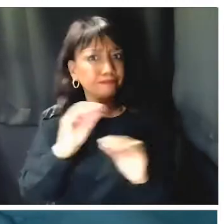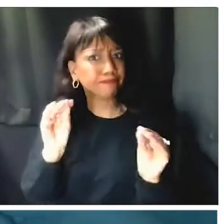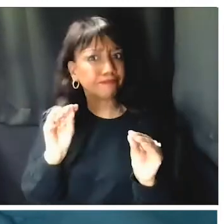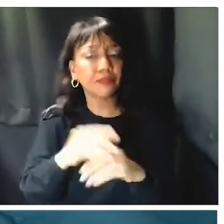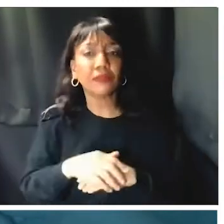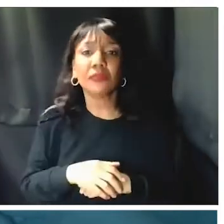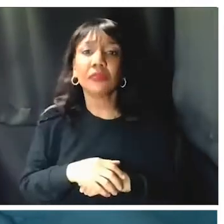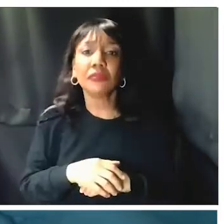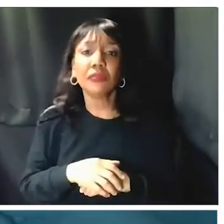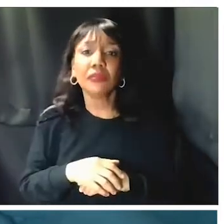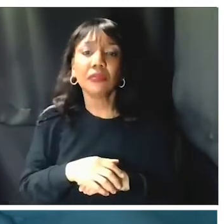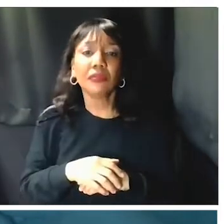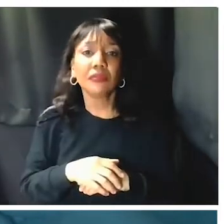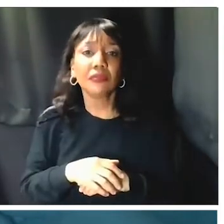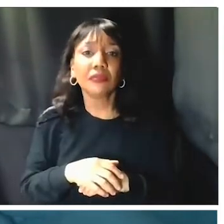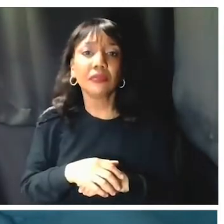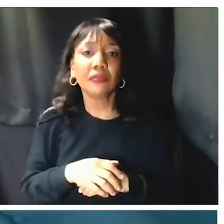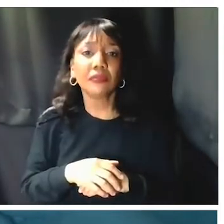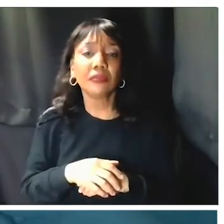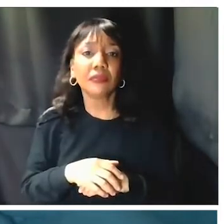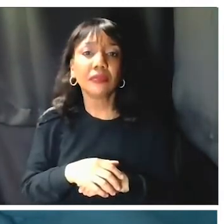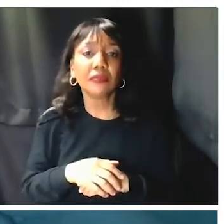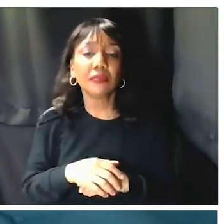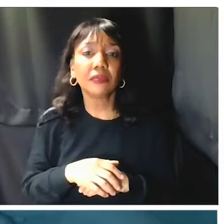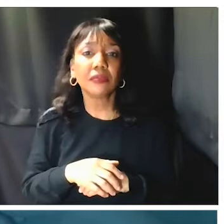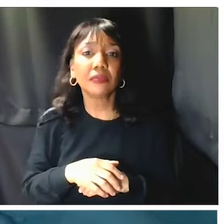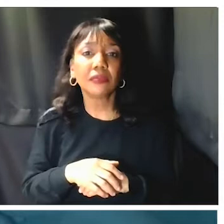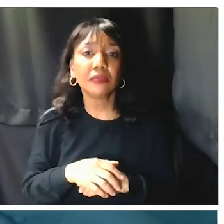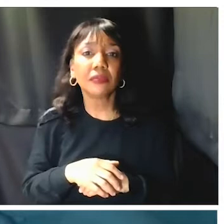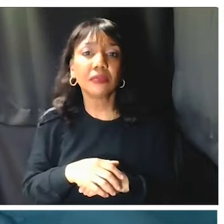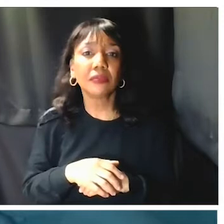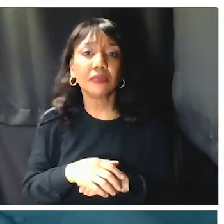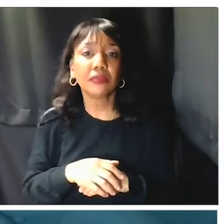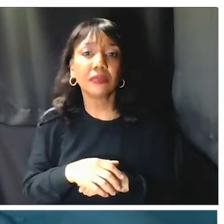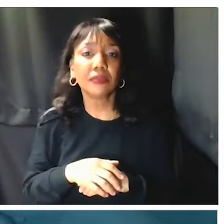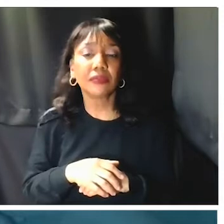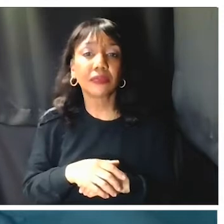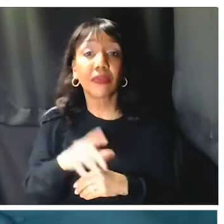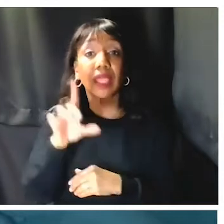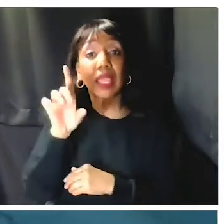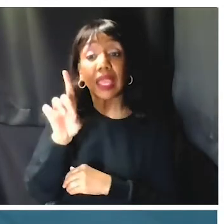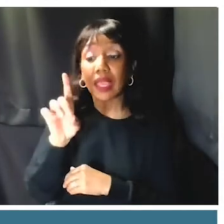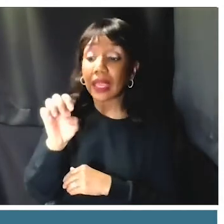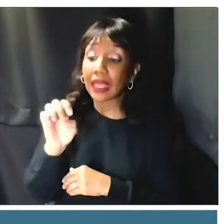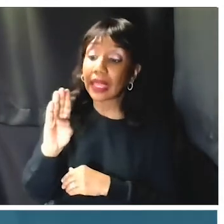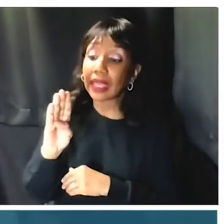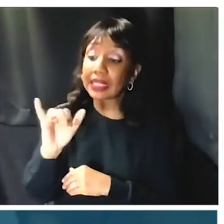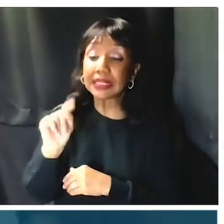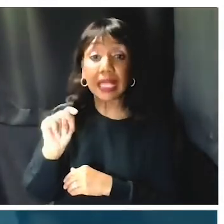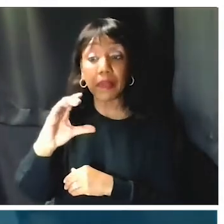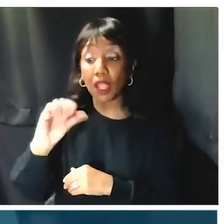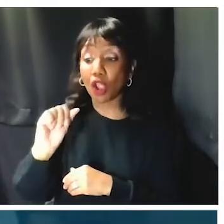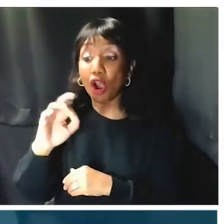ATM machine appears flanked by icons of an ATM card in use and a PIN keyboard in use. A debit card is like an ATM